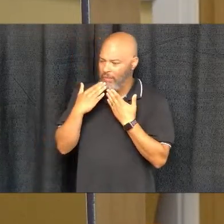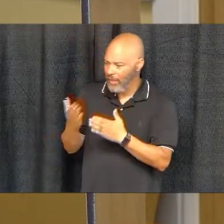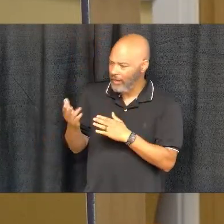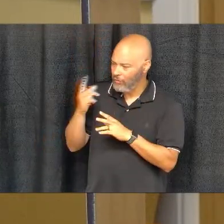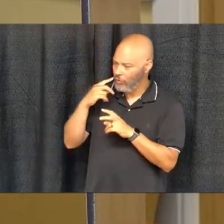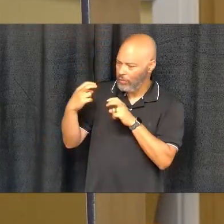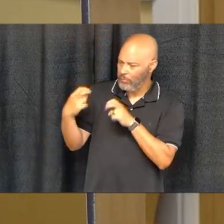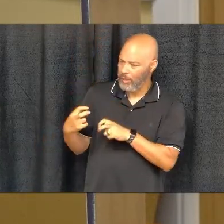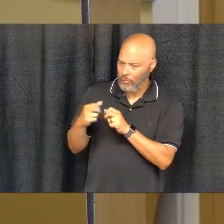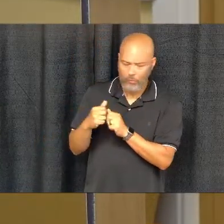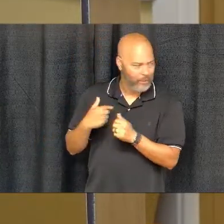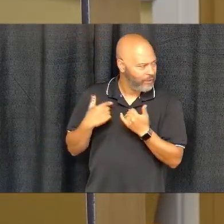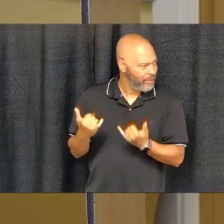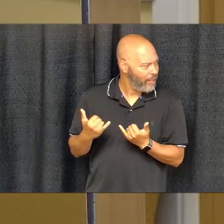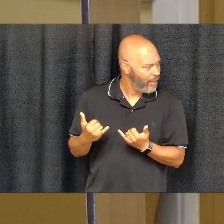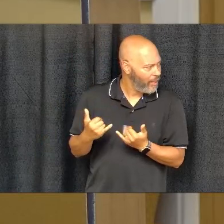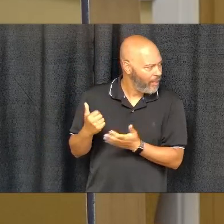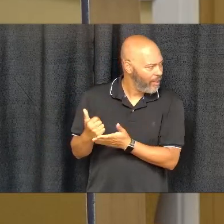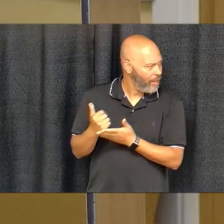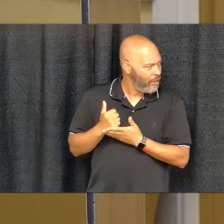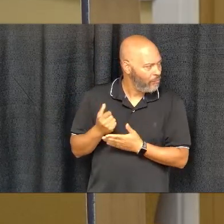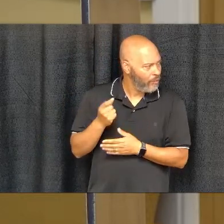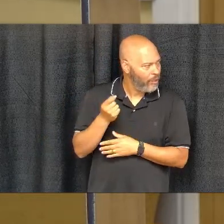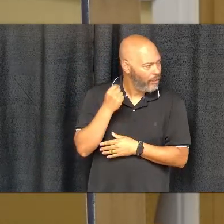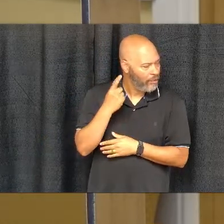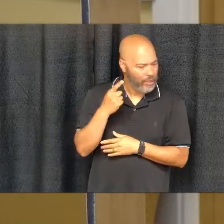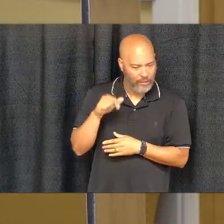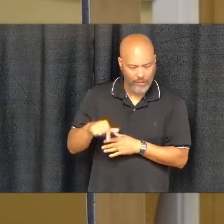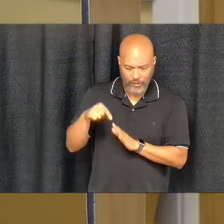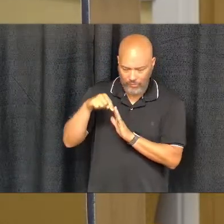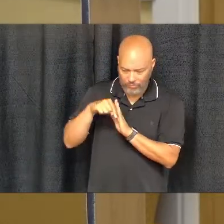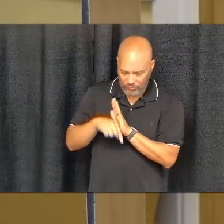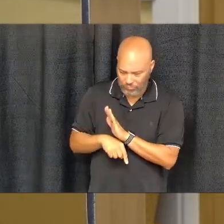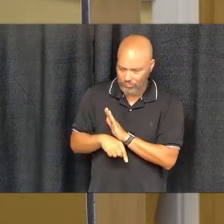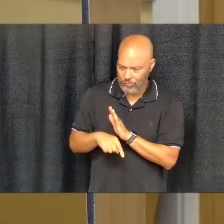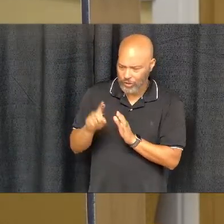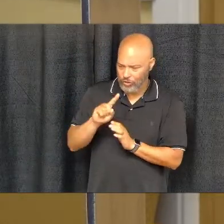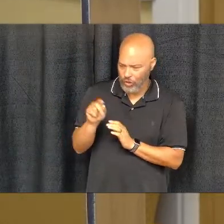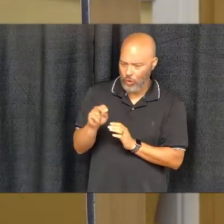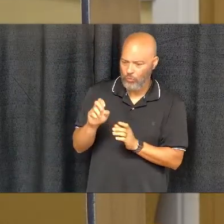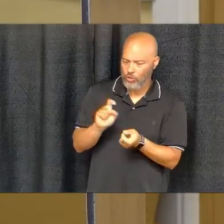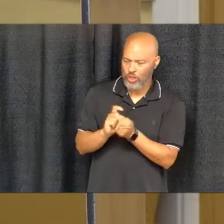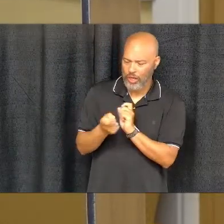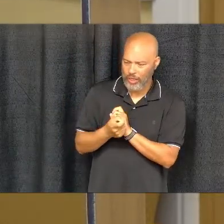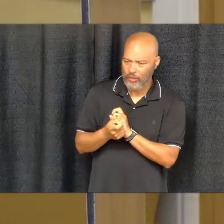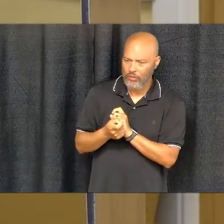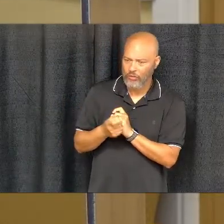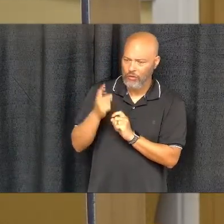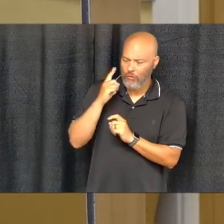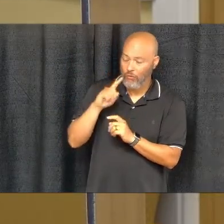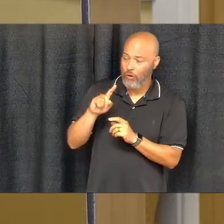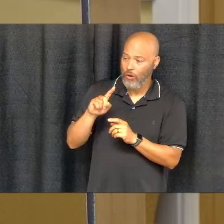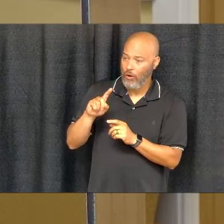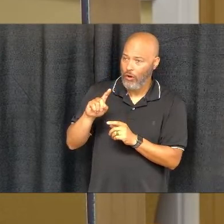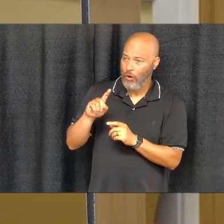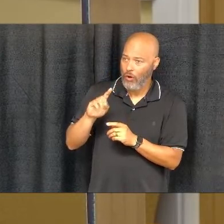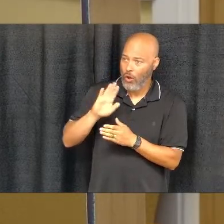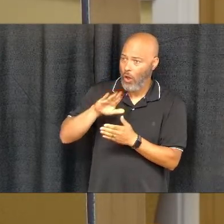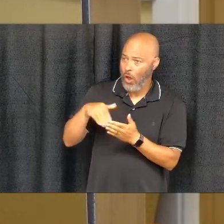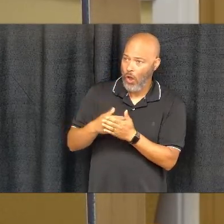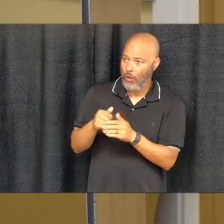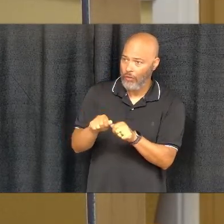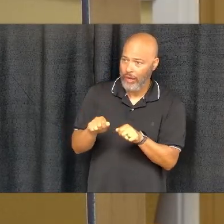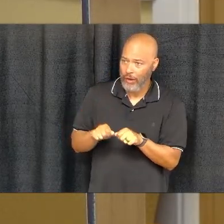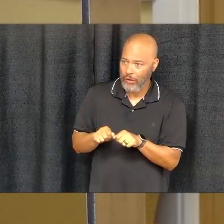today, helping me to better understand this comprehensive zone change for all of the areas